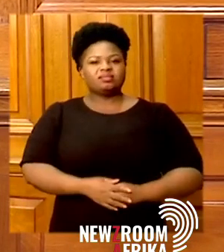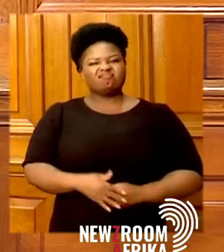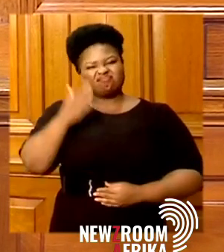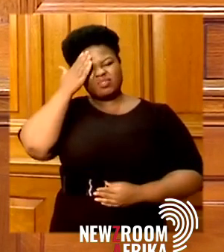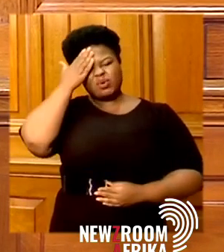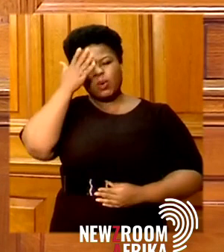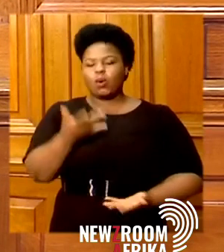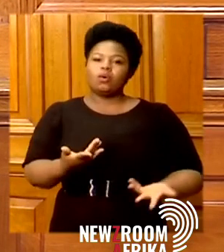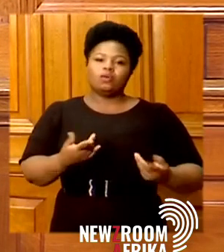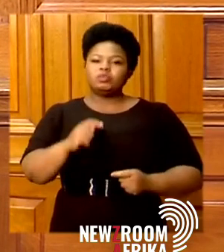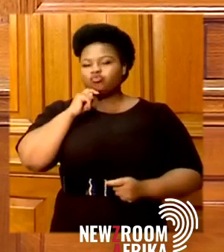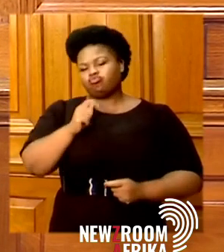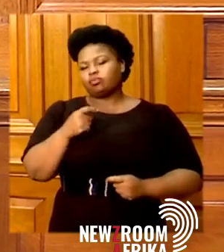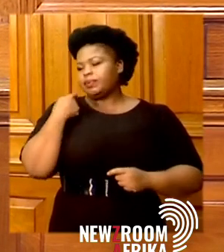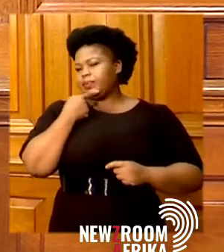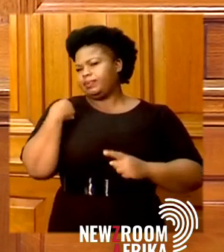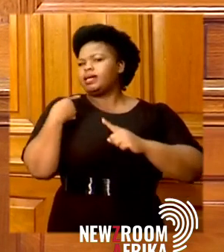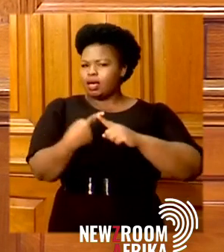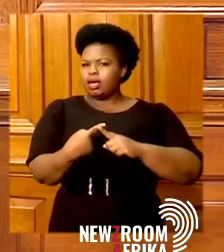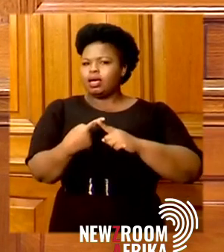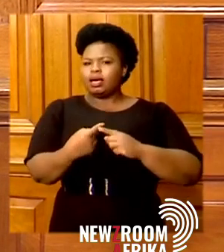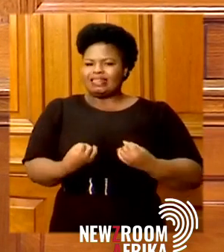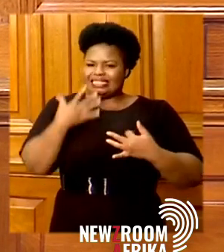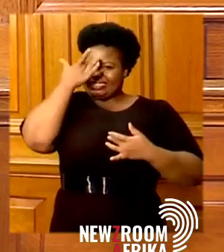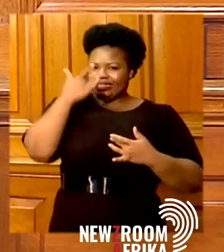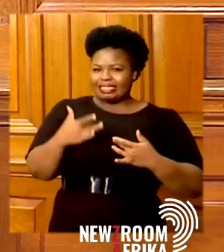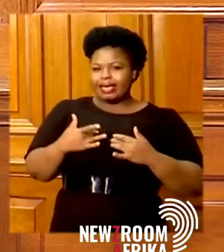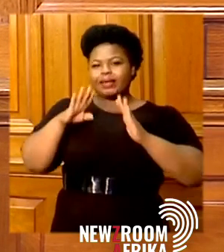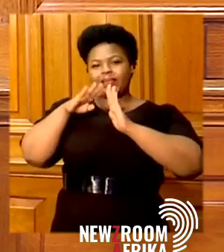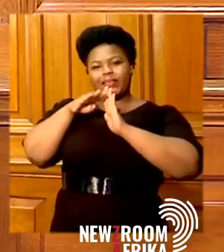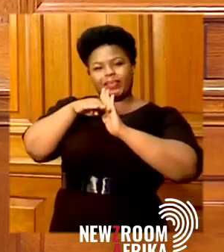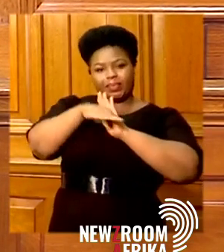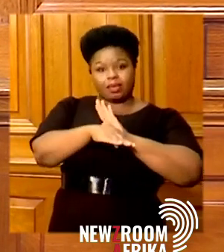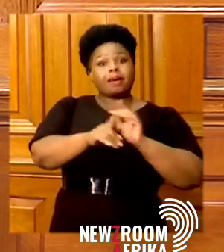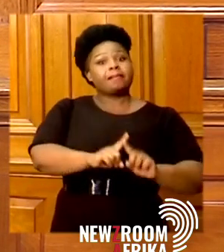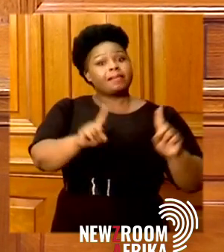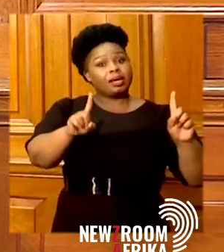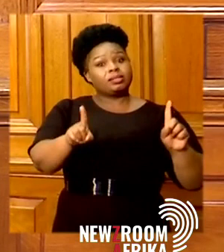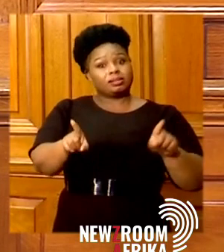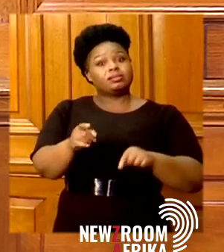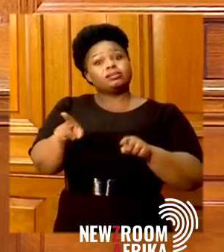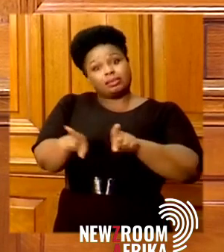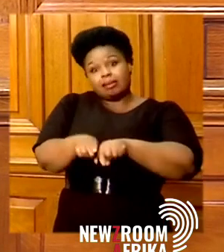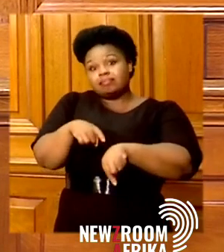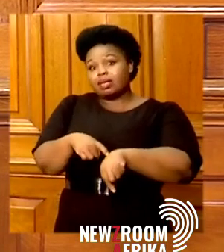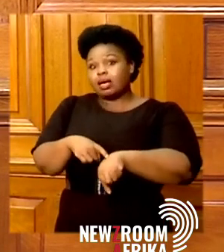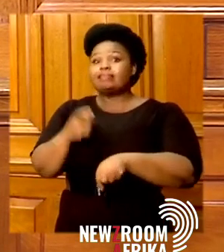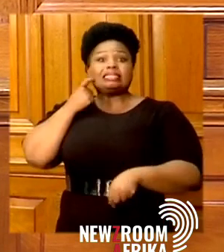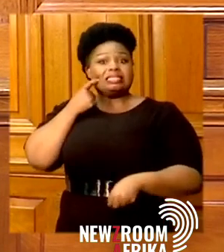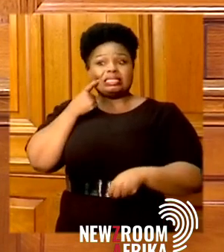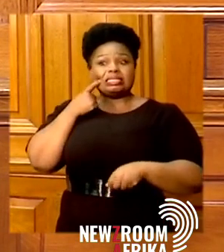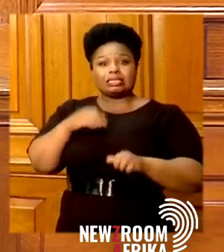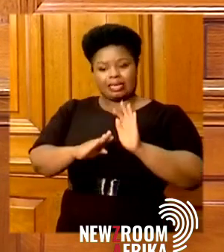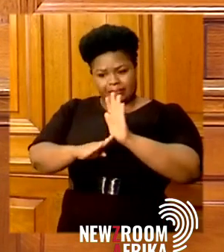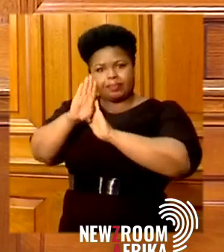of relatively low transmission, we have seen how the number of new infections can rise rapidly